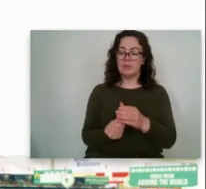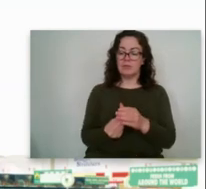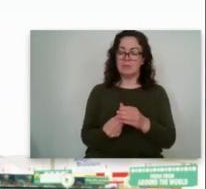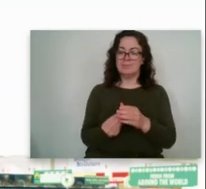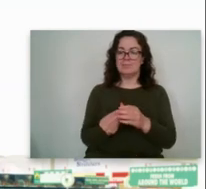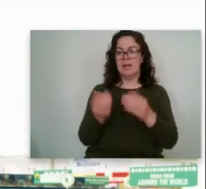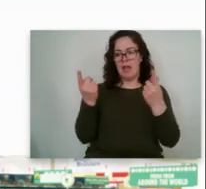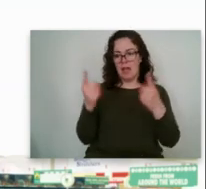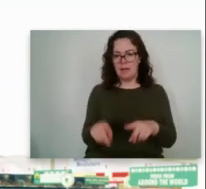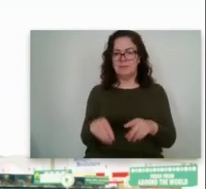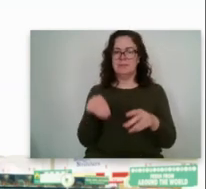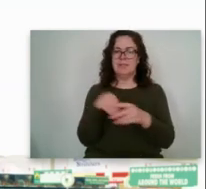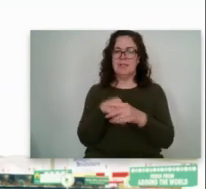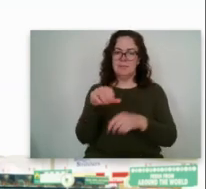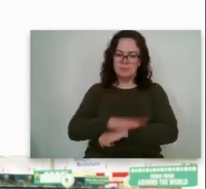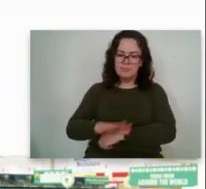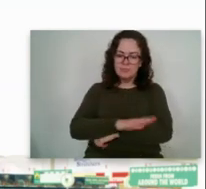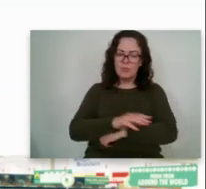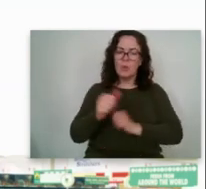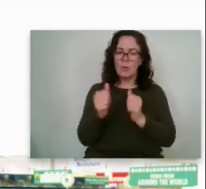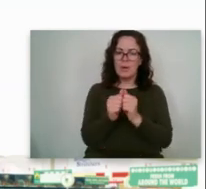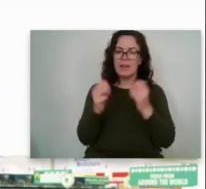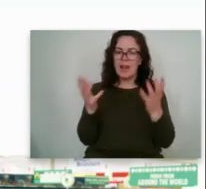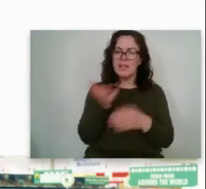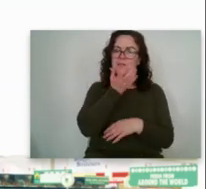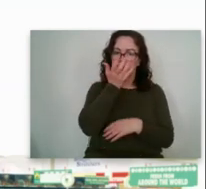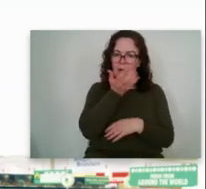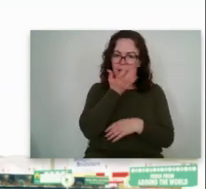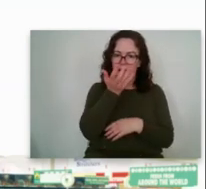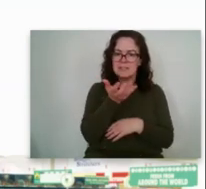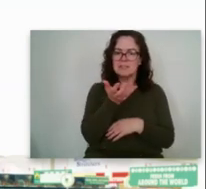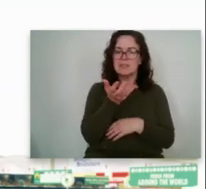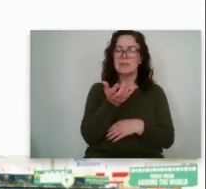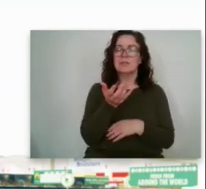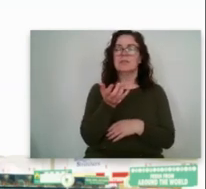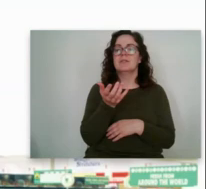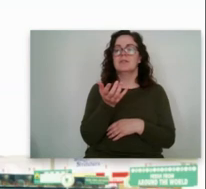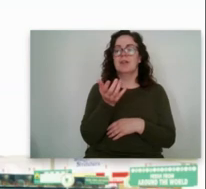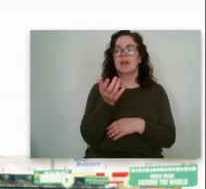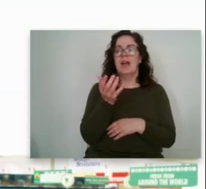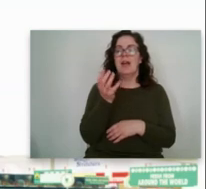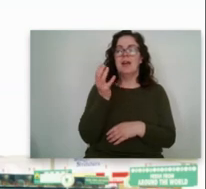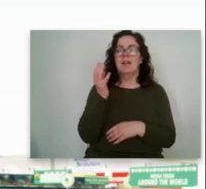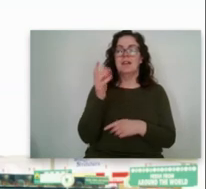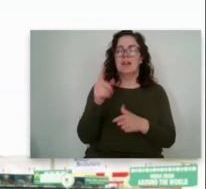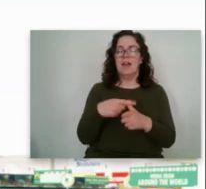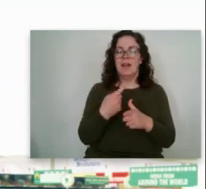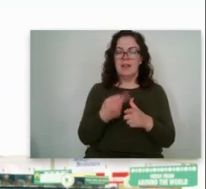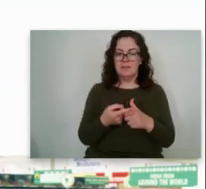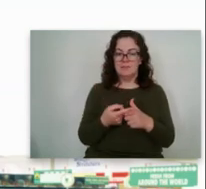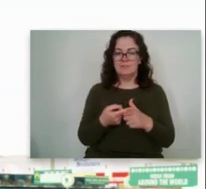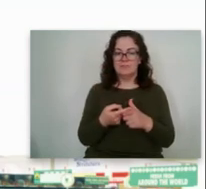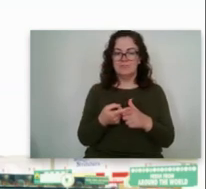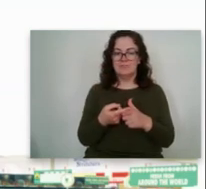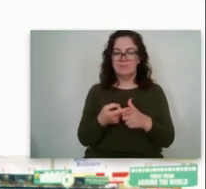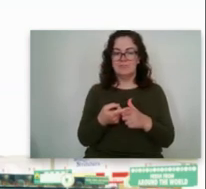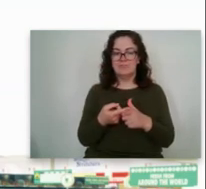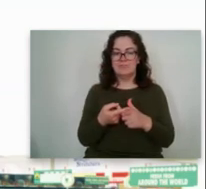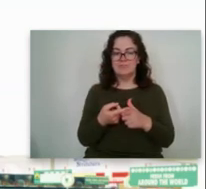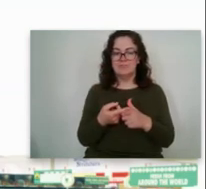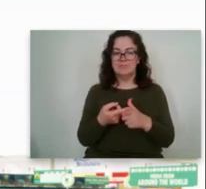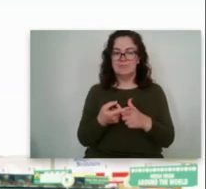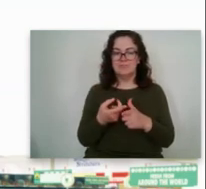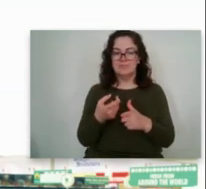on the plains have lots of grassy areas, grow wheat and corn. Fruit comes from communities with warm